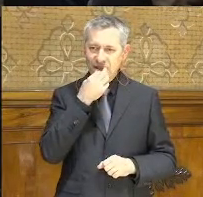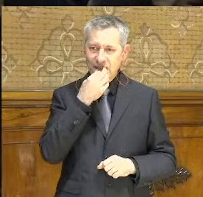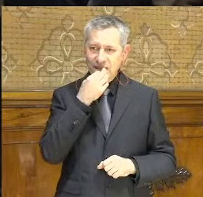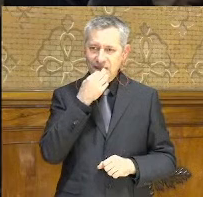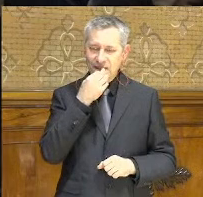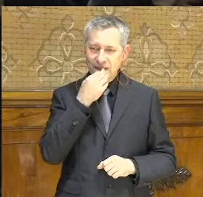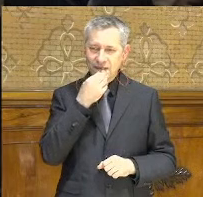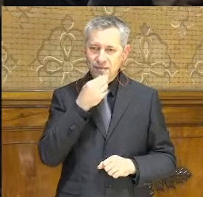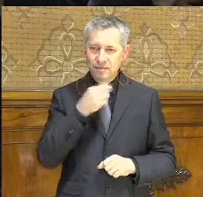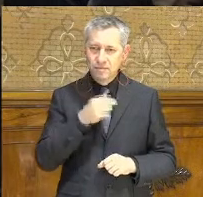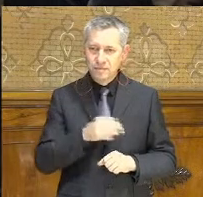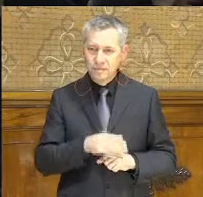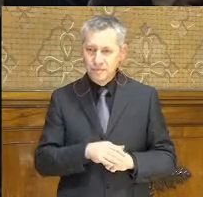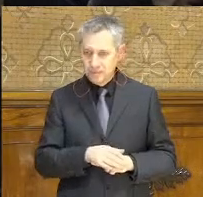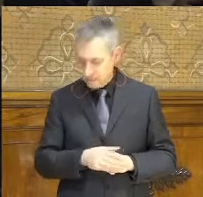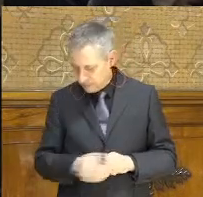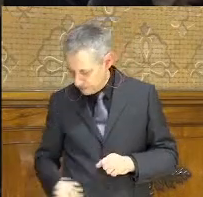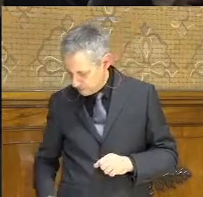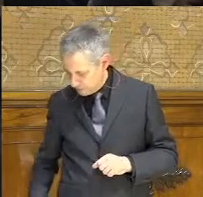So,